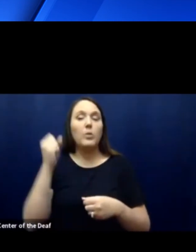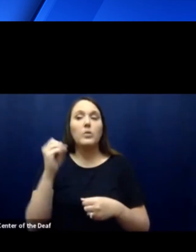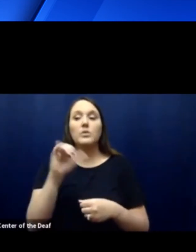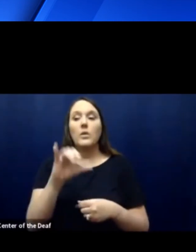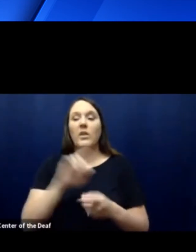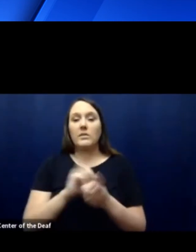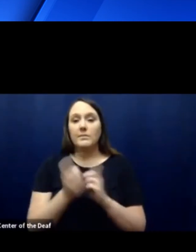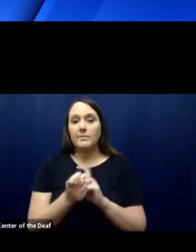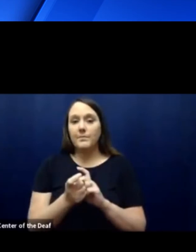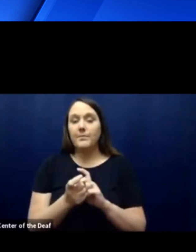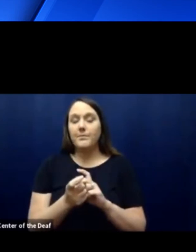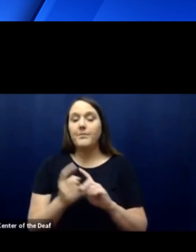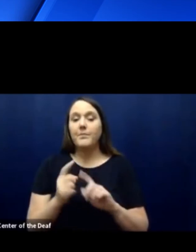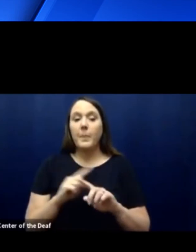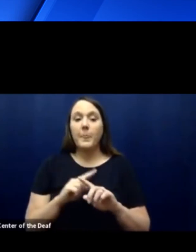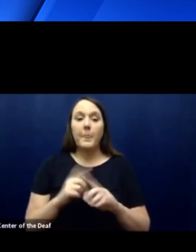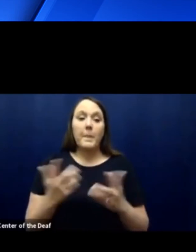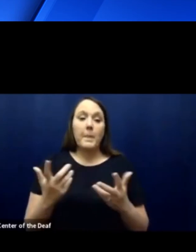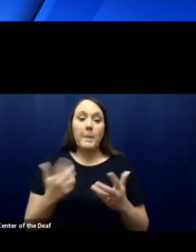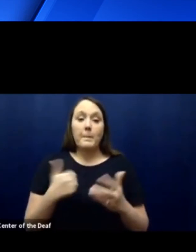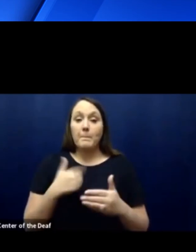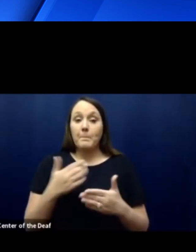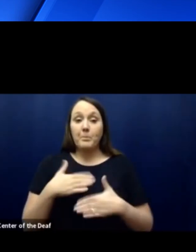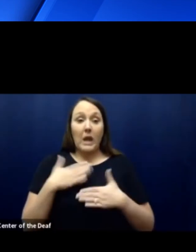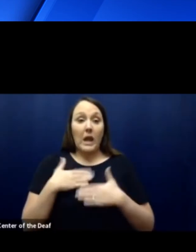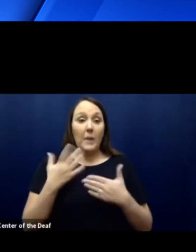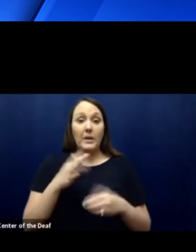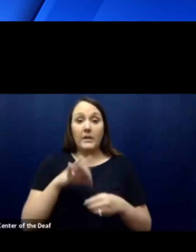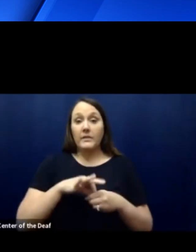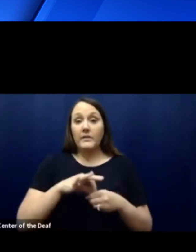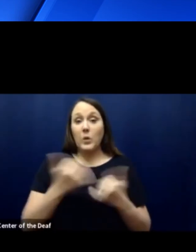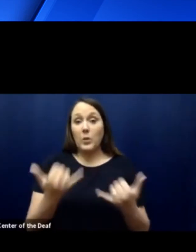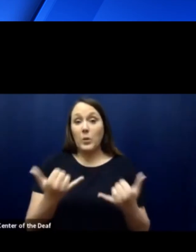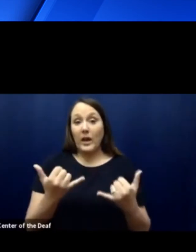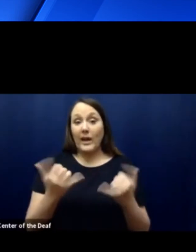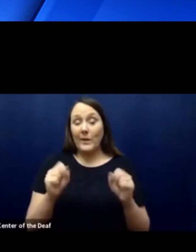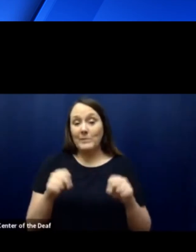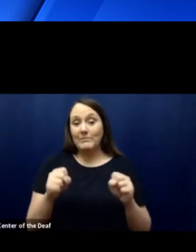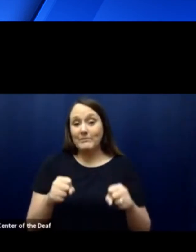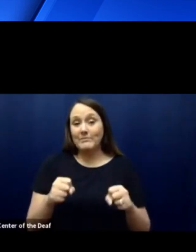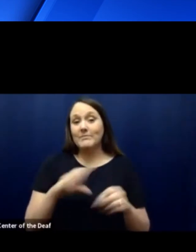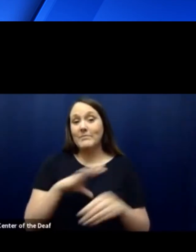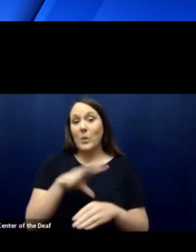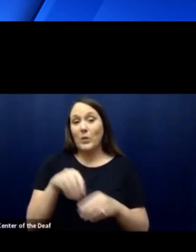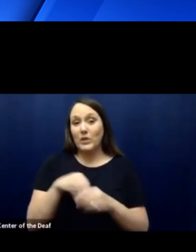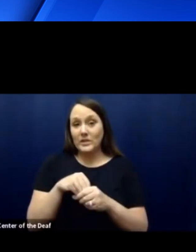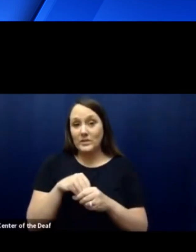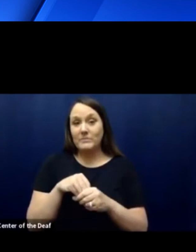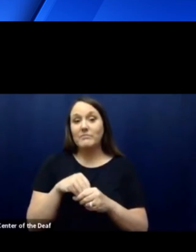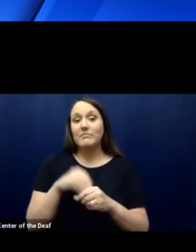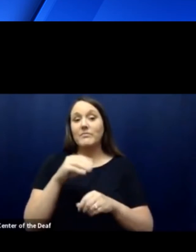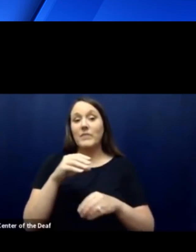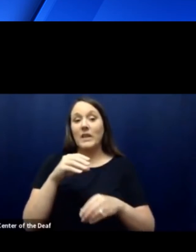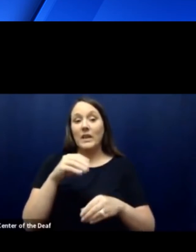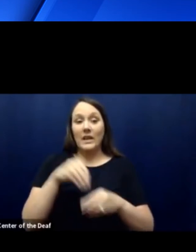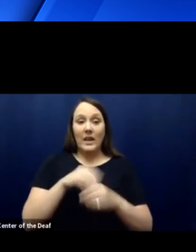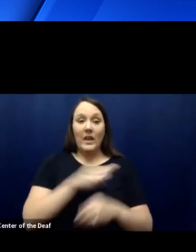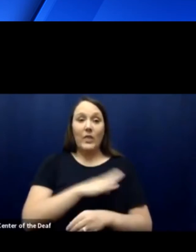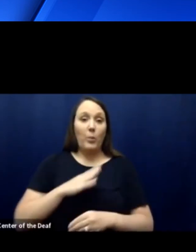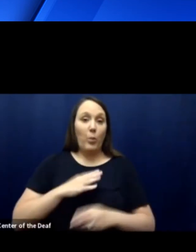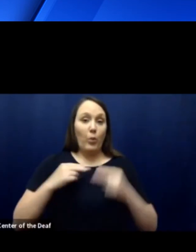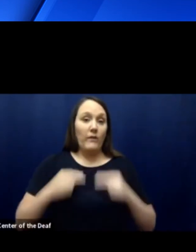change. I'm happy to be able to vote and participate more in the Board of Health's